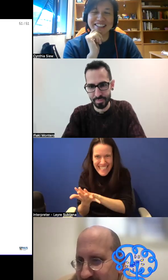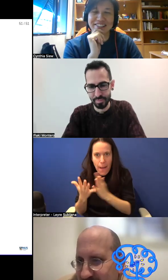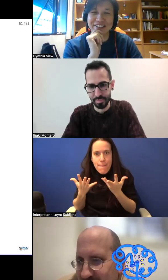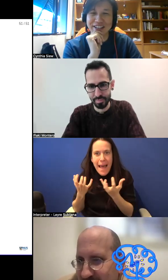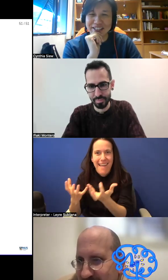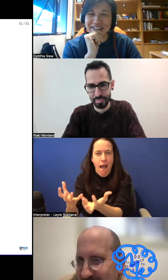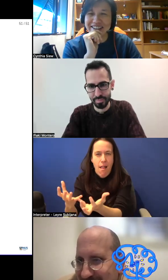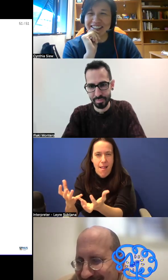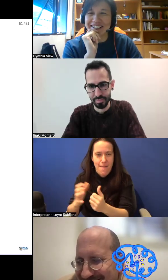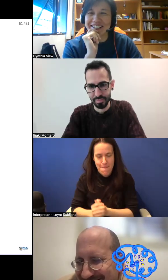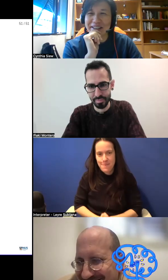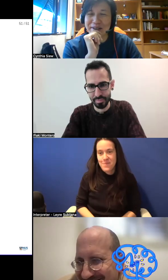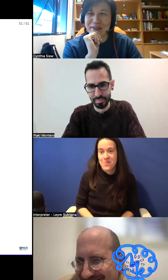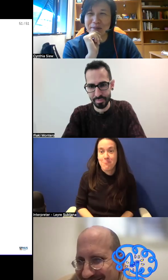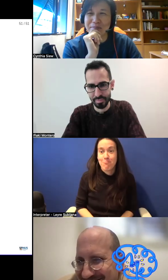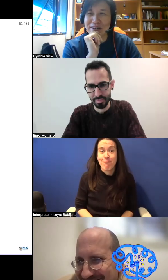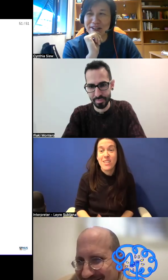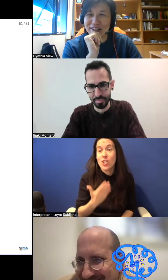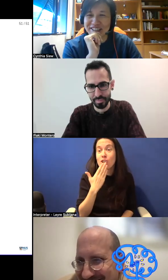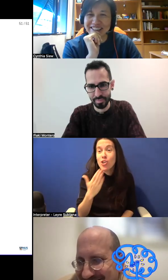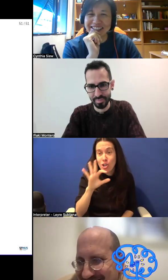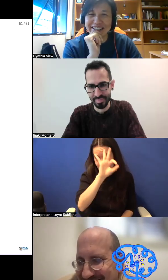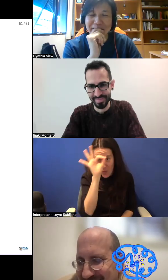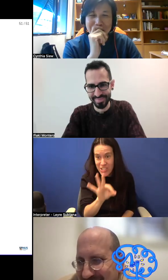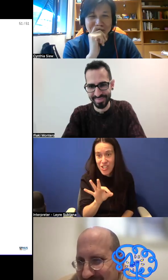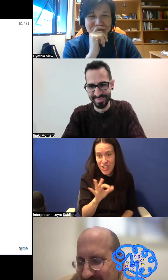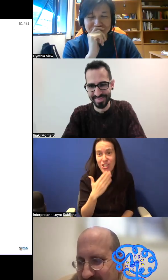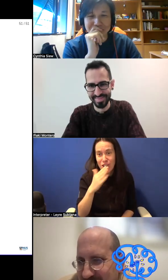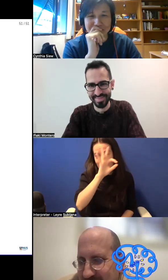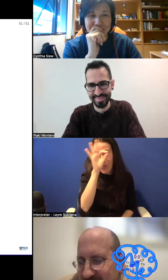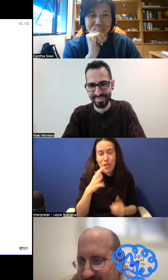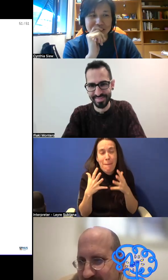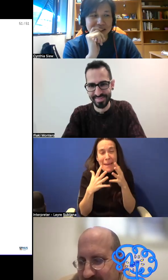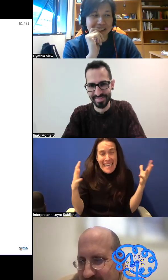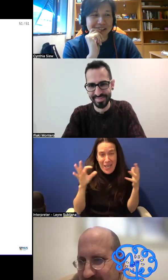Yeah, that's a great question and a very big question.